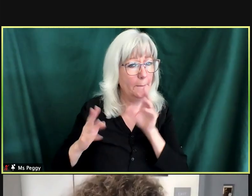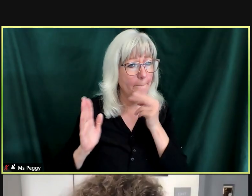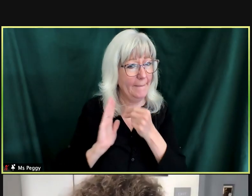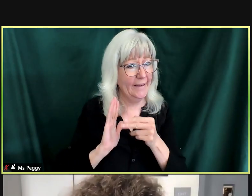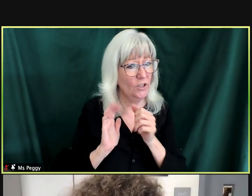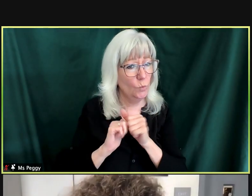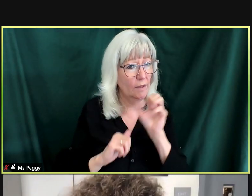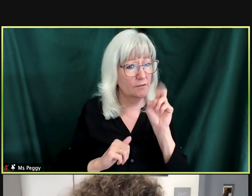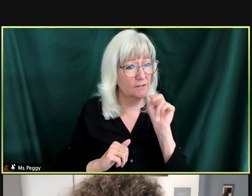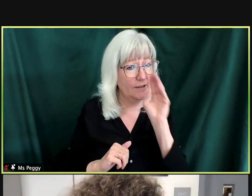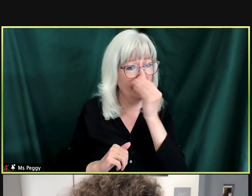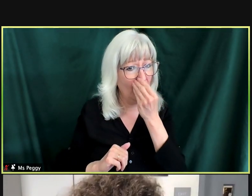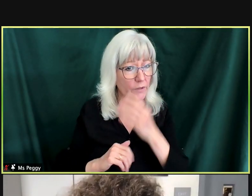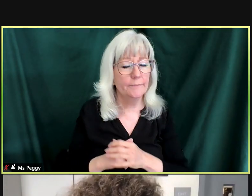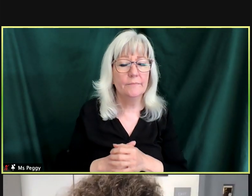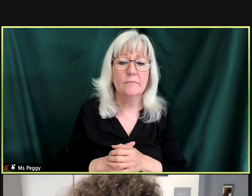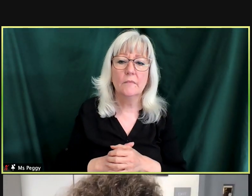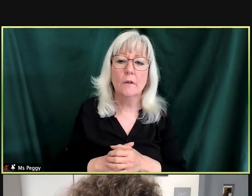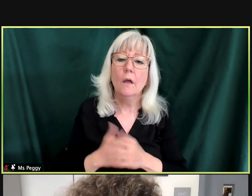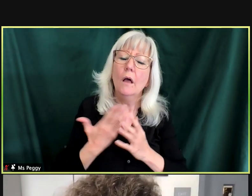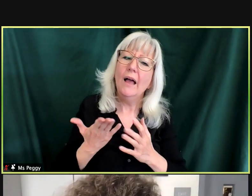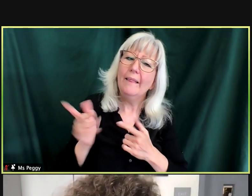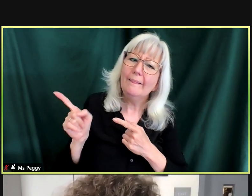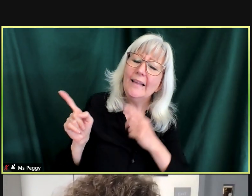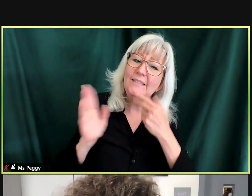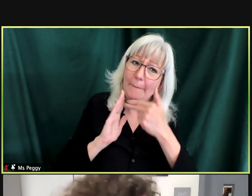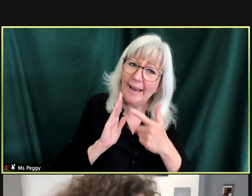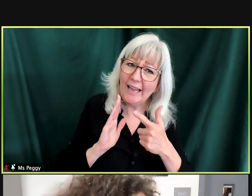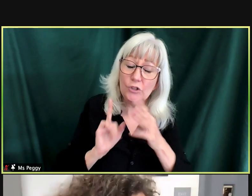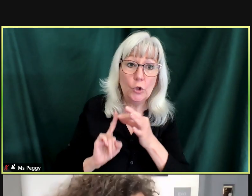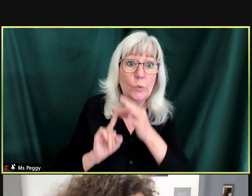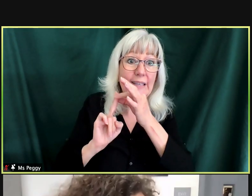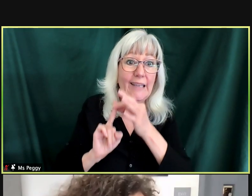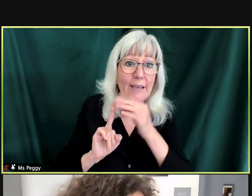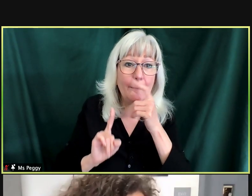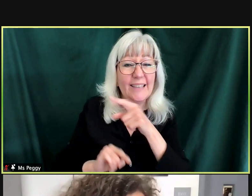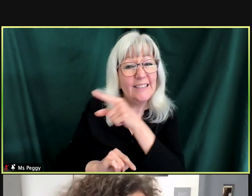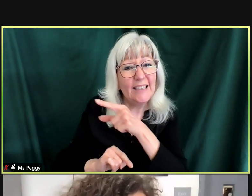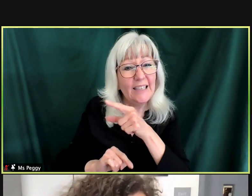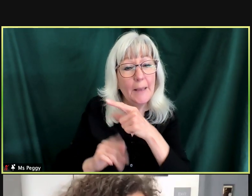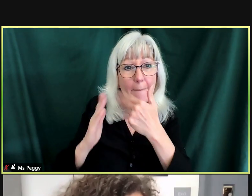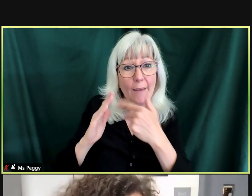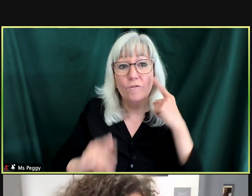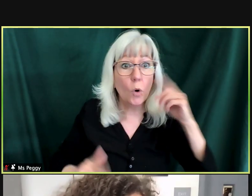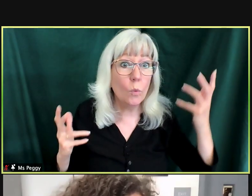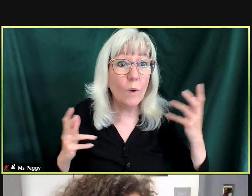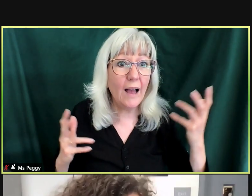So these paintings are kind of unique because Van Gogh painted them for his own apartment.